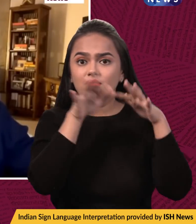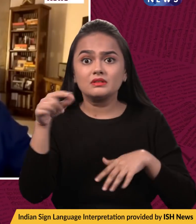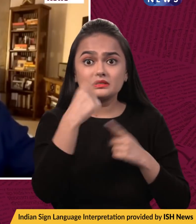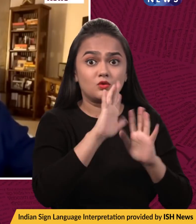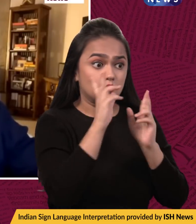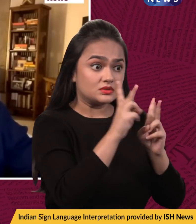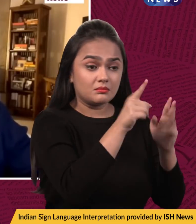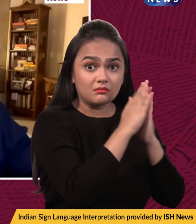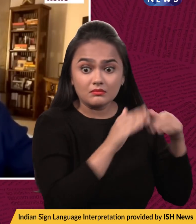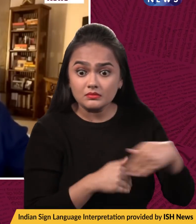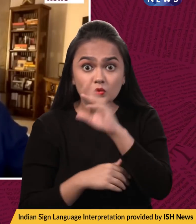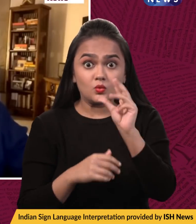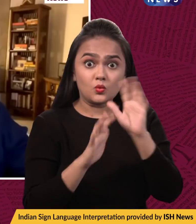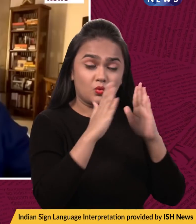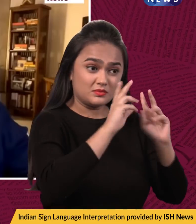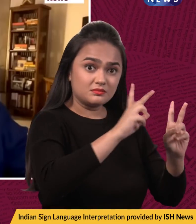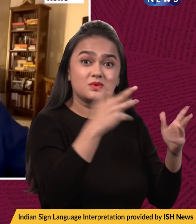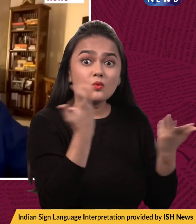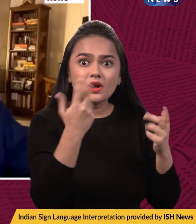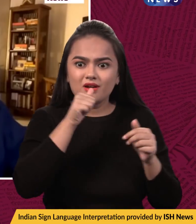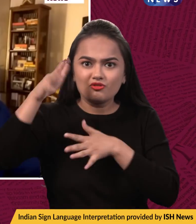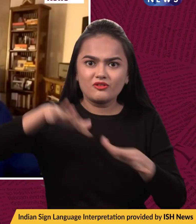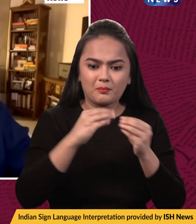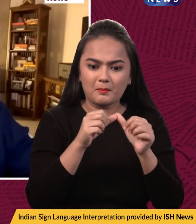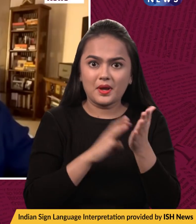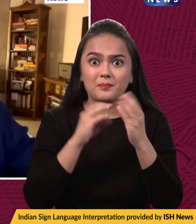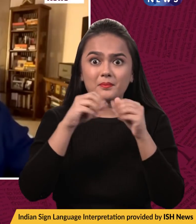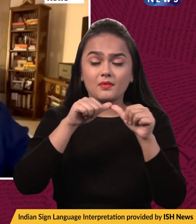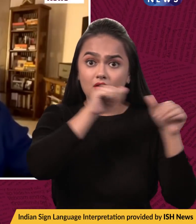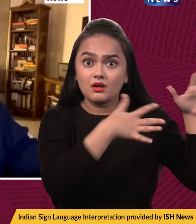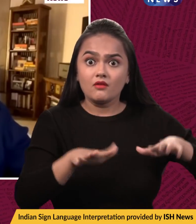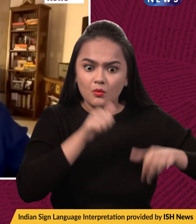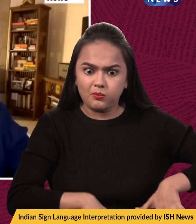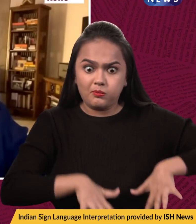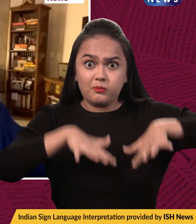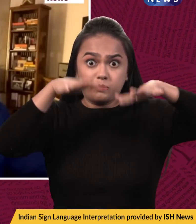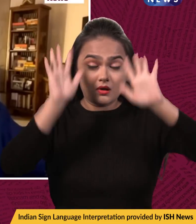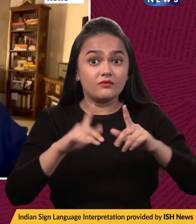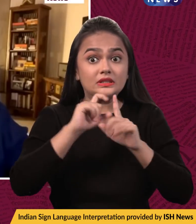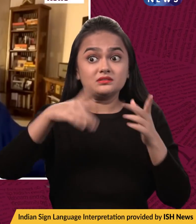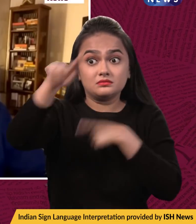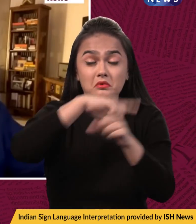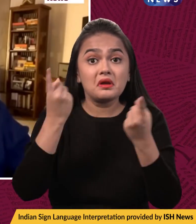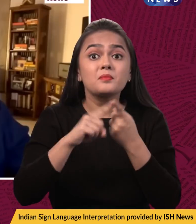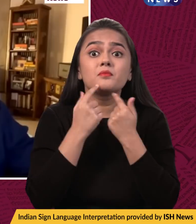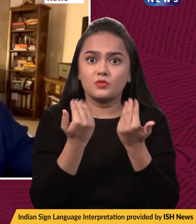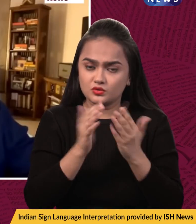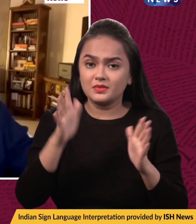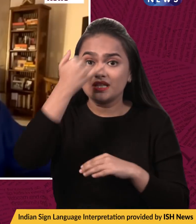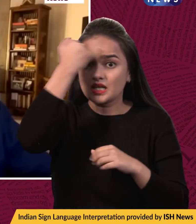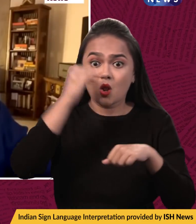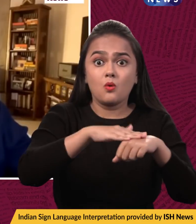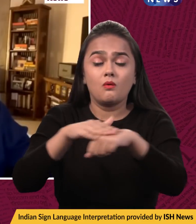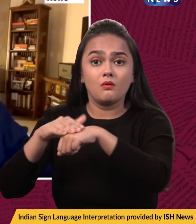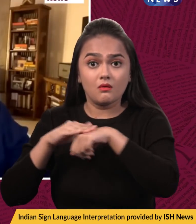proceed towards the temple because the Pamba river, is overflowing and hence it is very dangerous. Yellow alerts